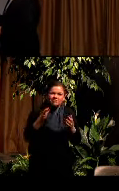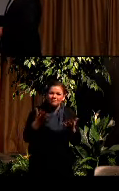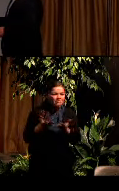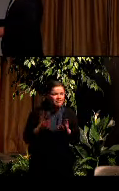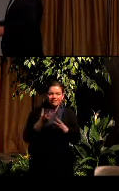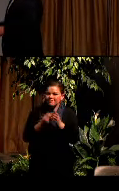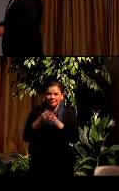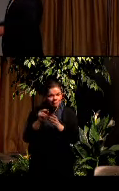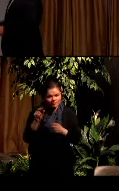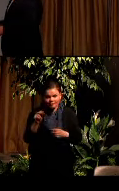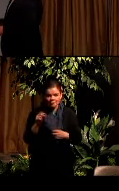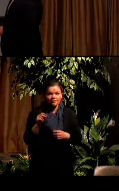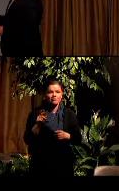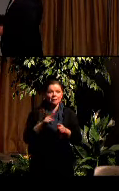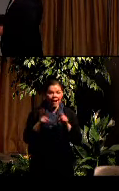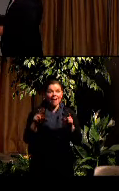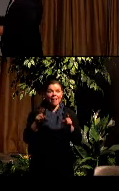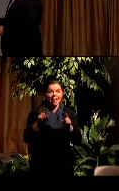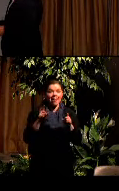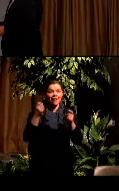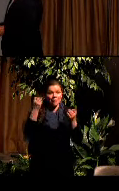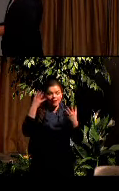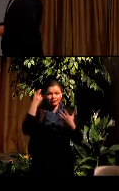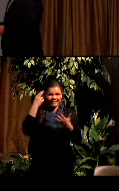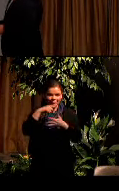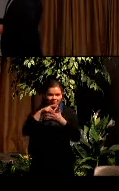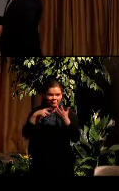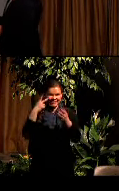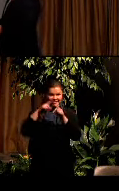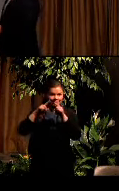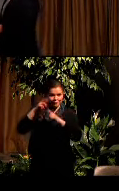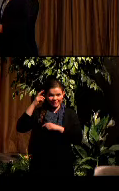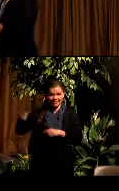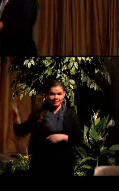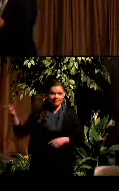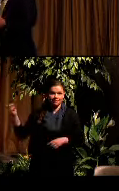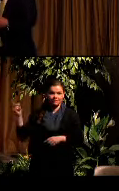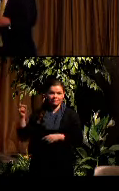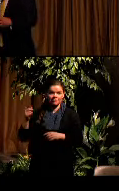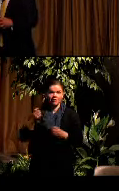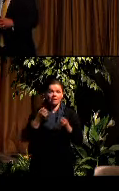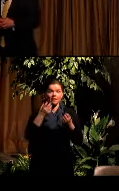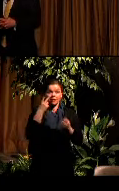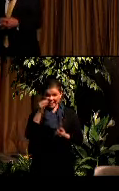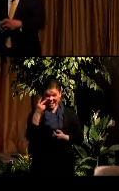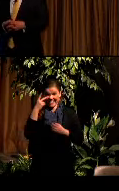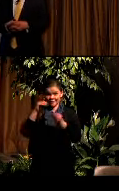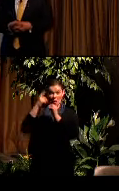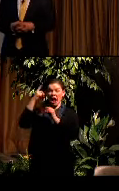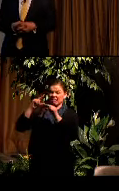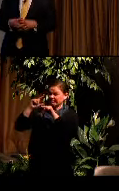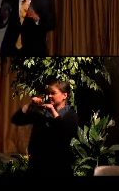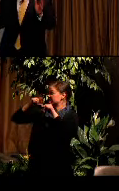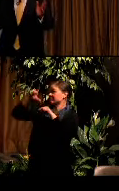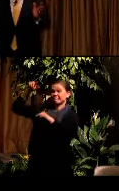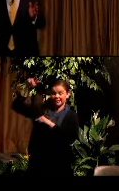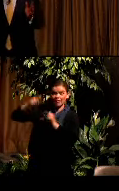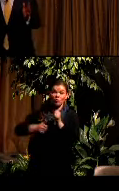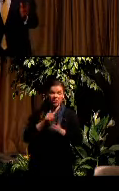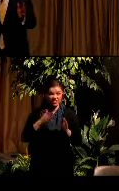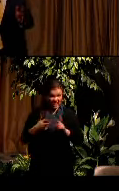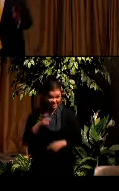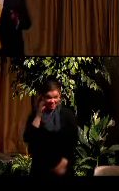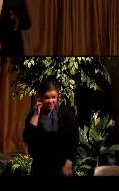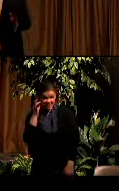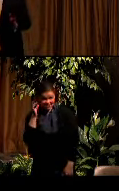that we've calculated is due to cats on an annual basis. We estimate that over 2.4 billion birds of all different